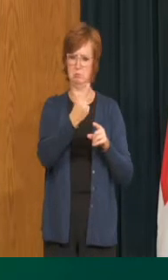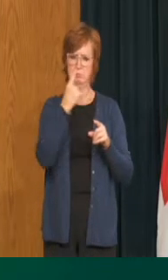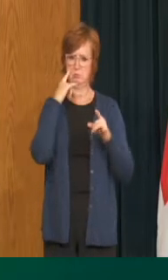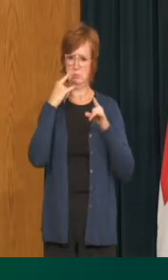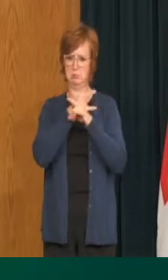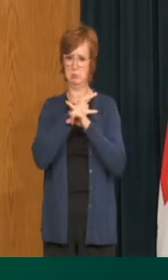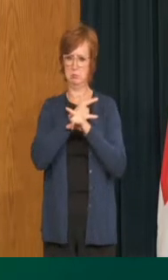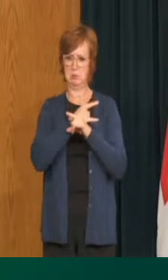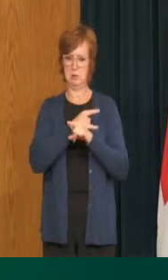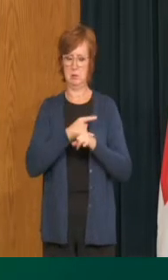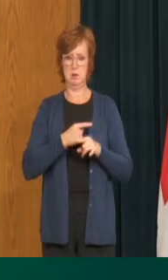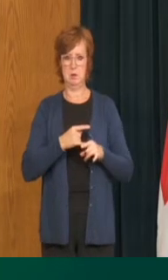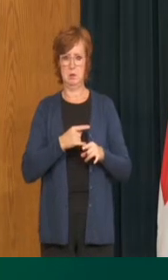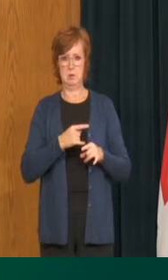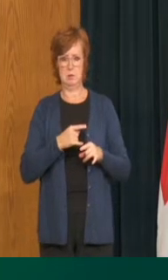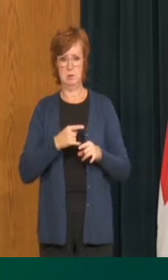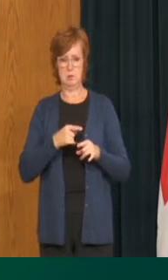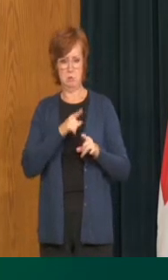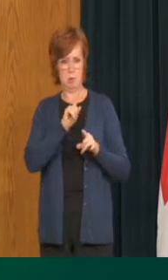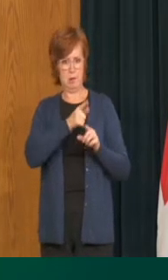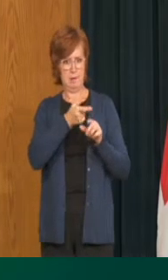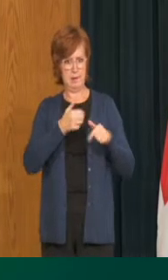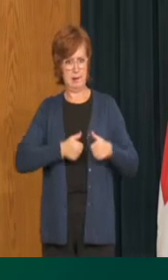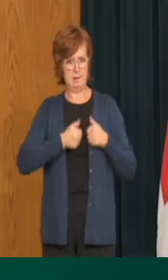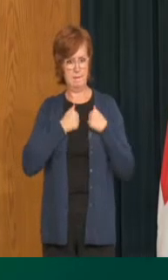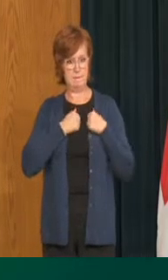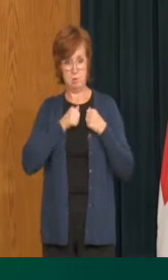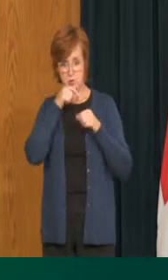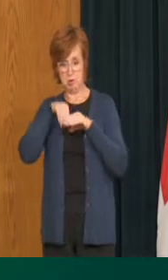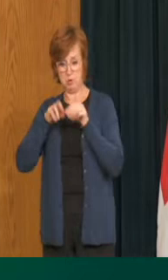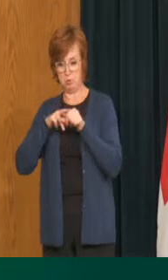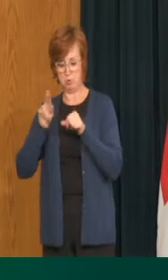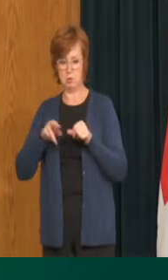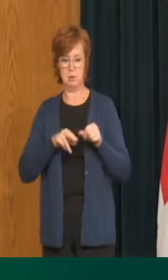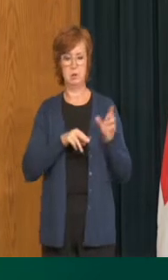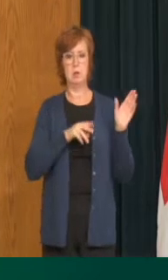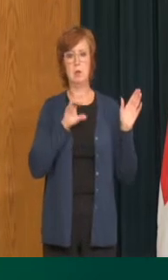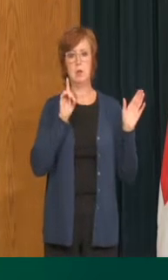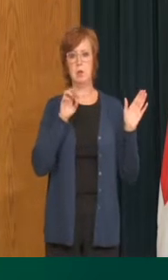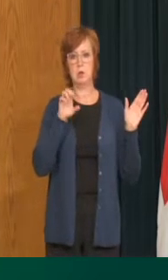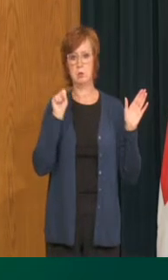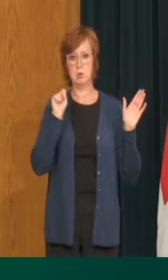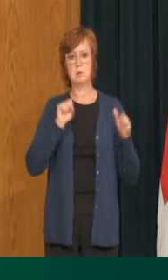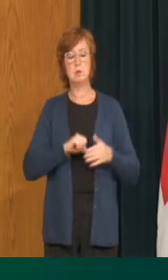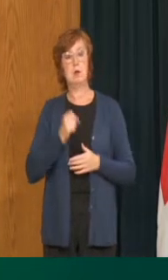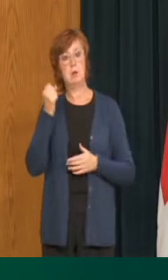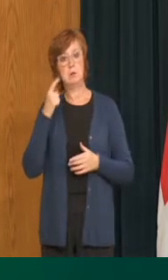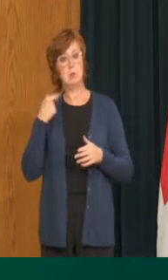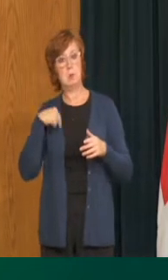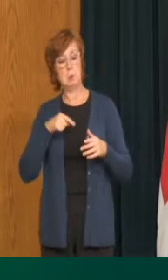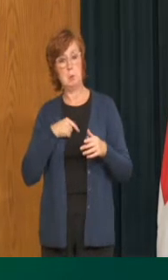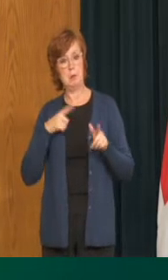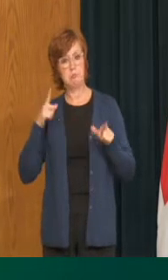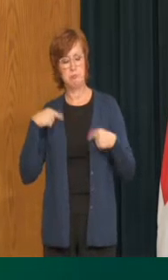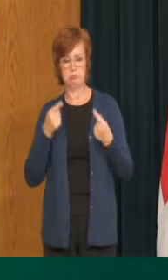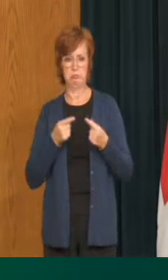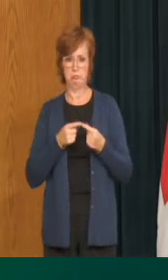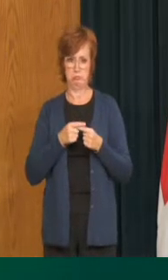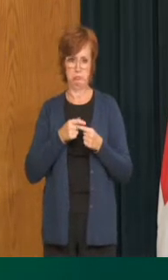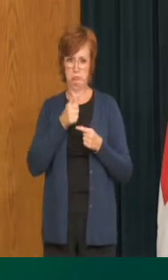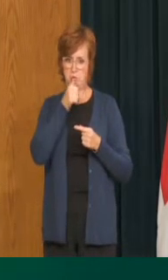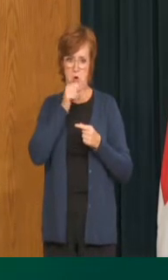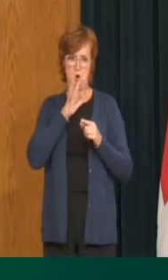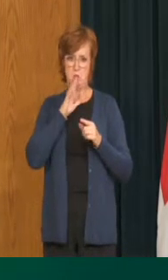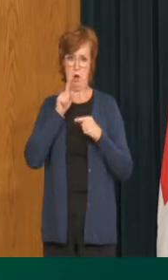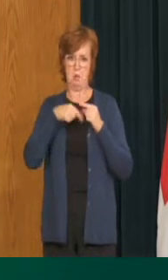don't usually talk about individual case investigations, but I'll make a couple of general comments. So it's true that active